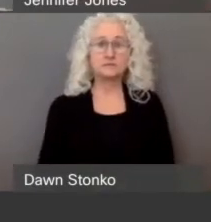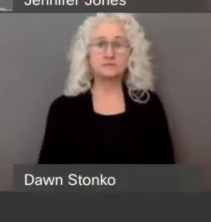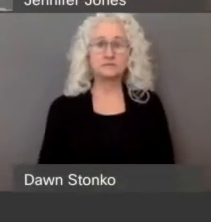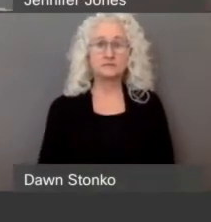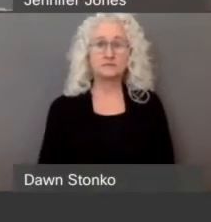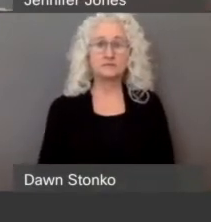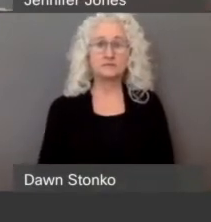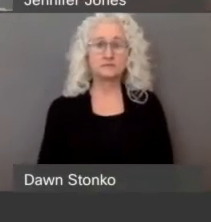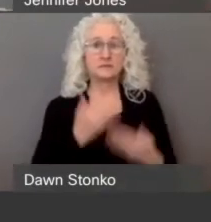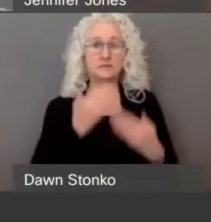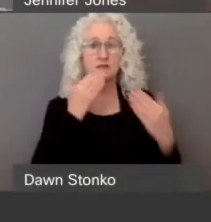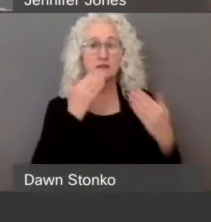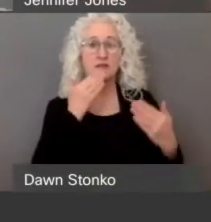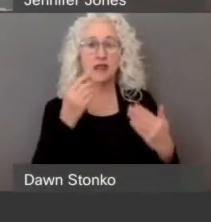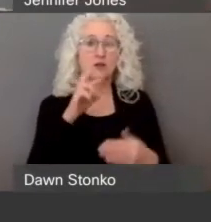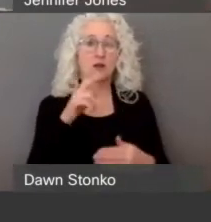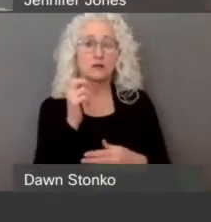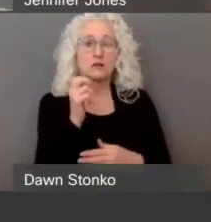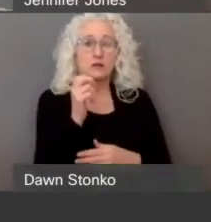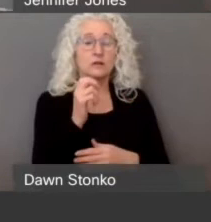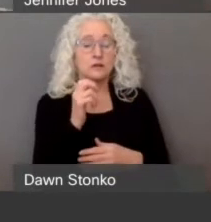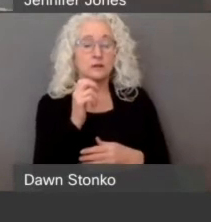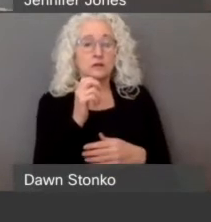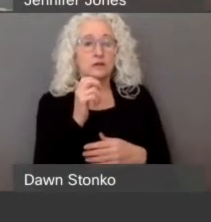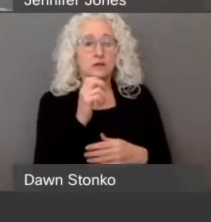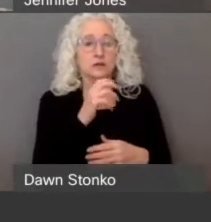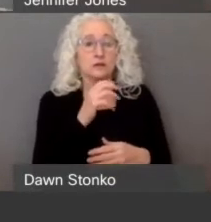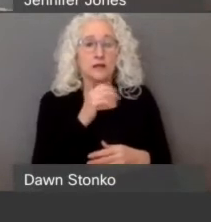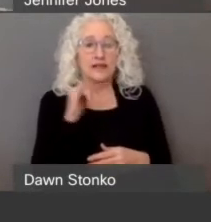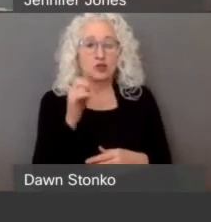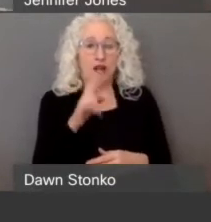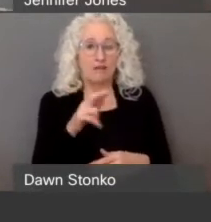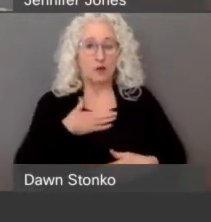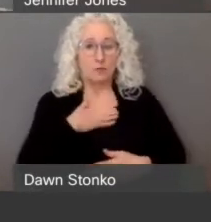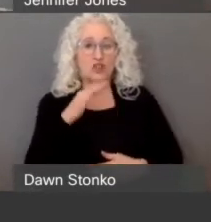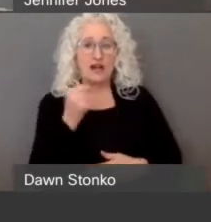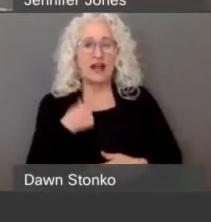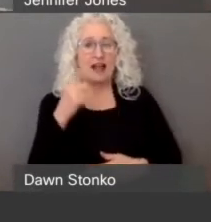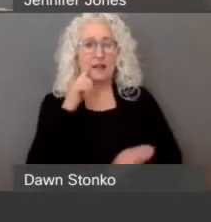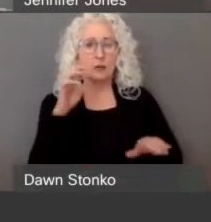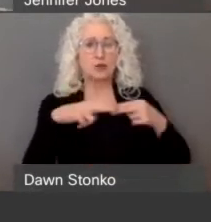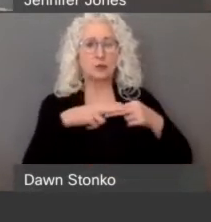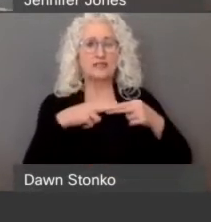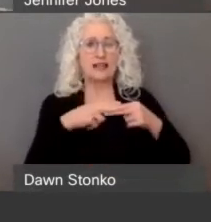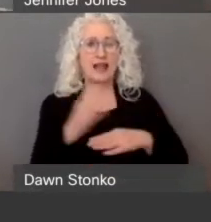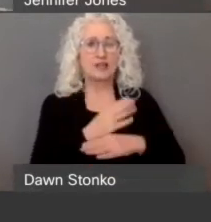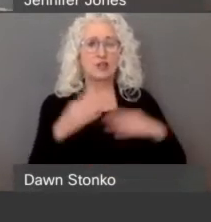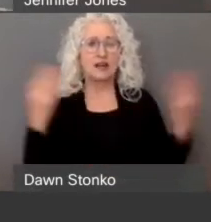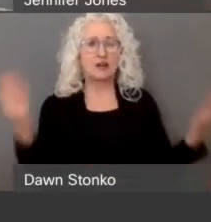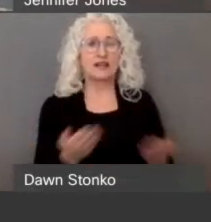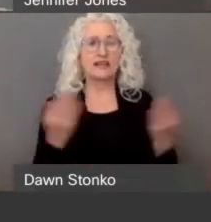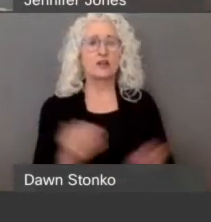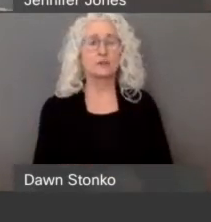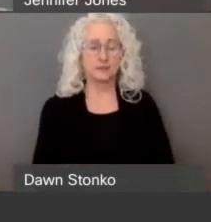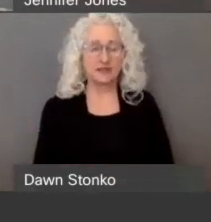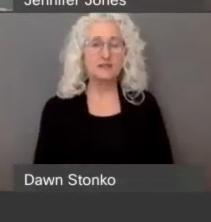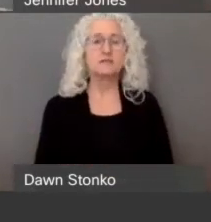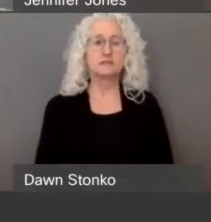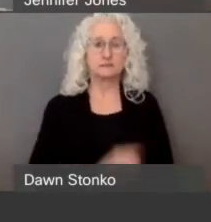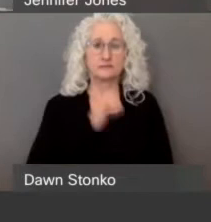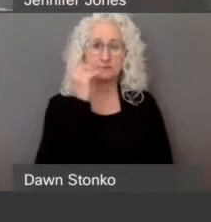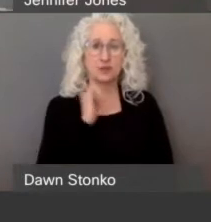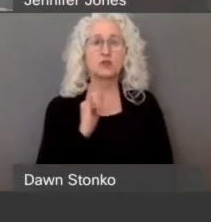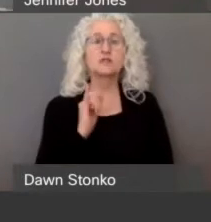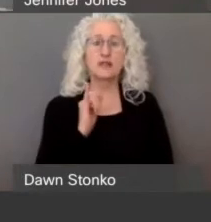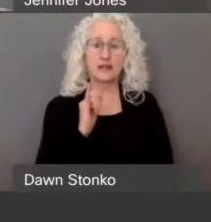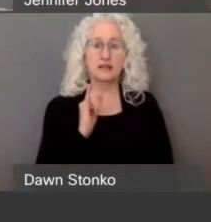Thank you, Dr. Ball. Thank you, Jennifer. Appreciate it. I think we're going to do a slide sharing here. Yep, looks like we're getting our slide